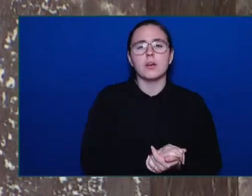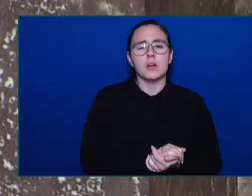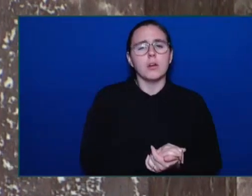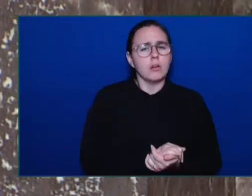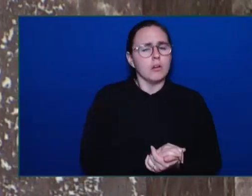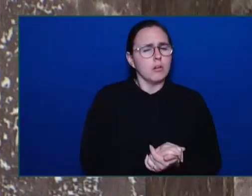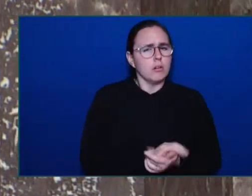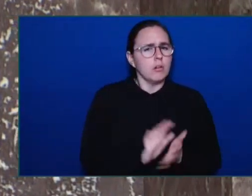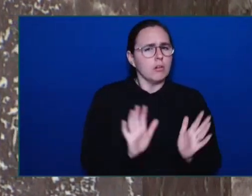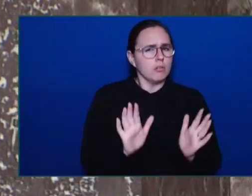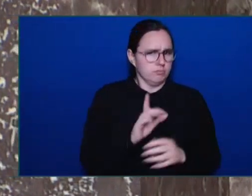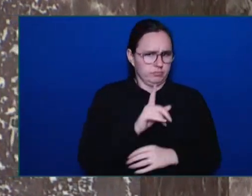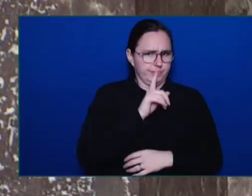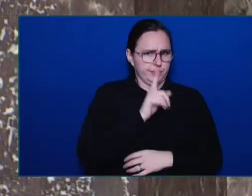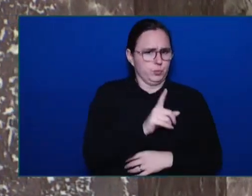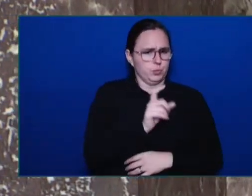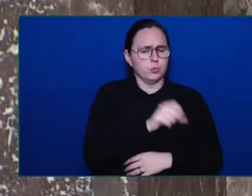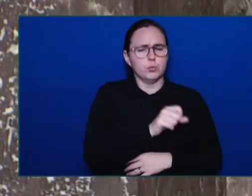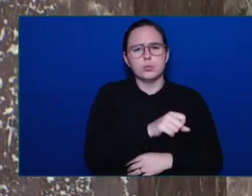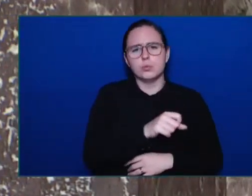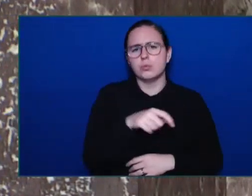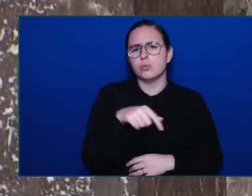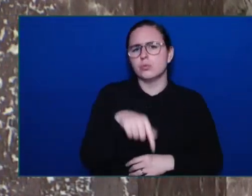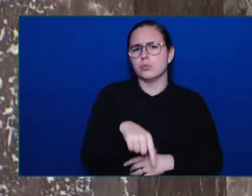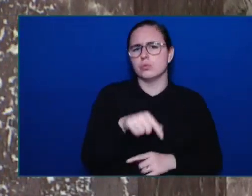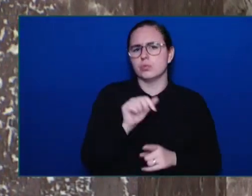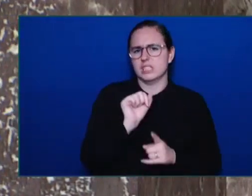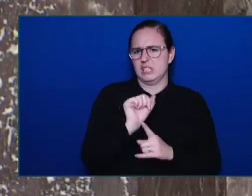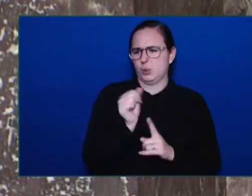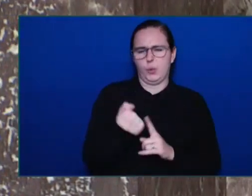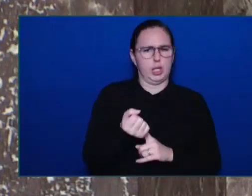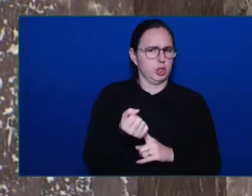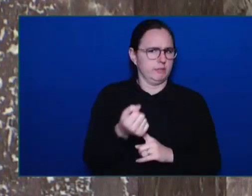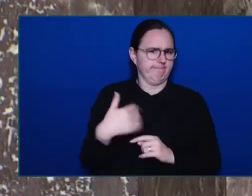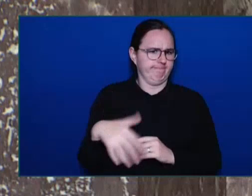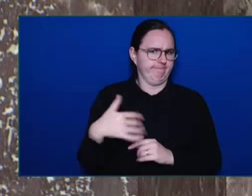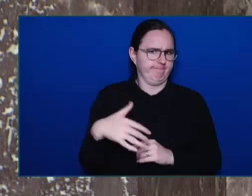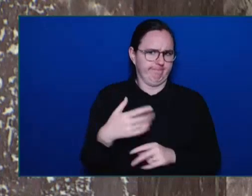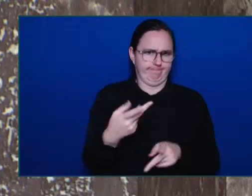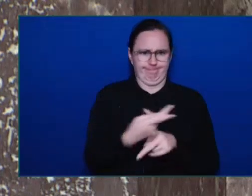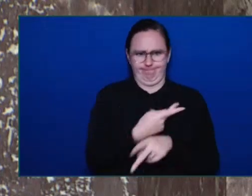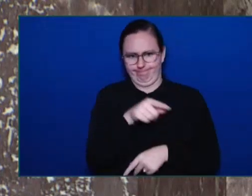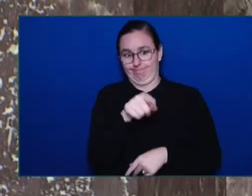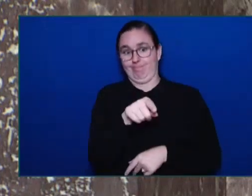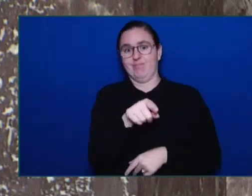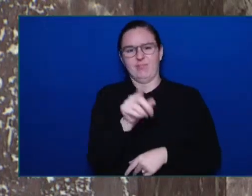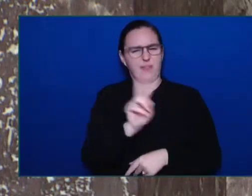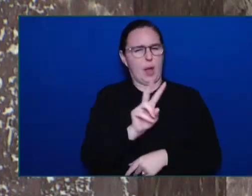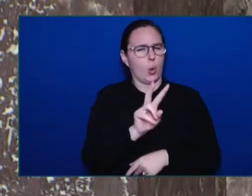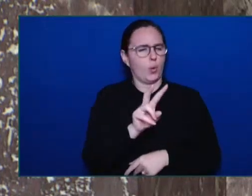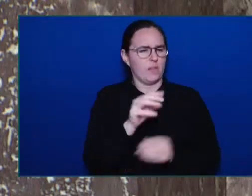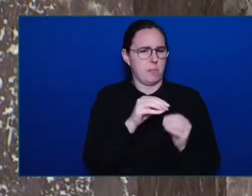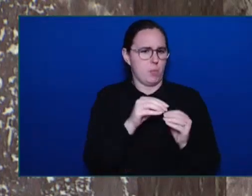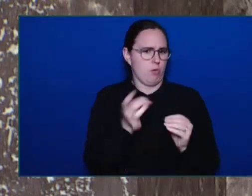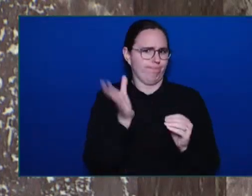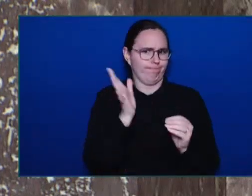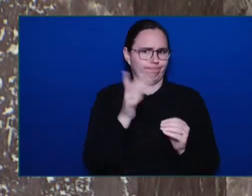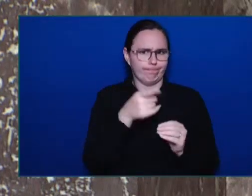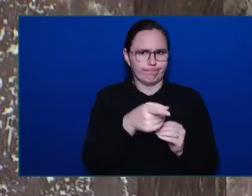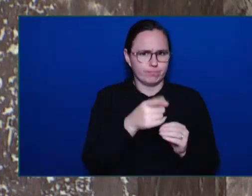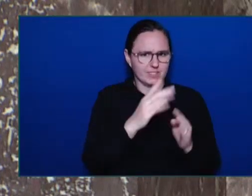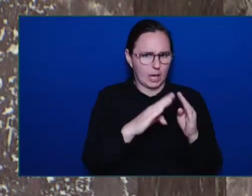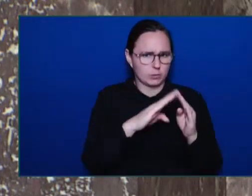particular around the Hastings encampment, is a challenging one, and yesterday was a challenging day. I can say to the member that, yes, we did